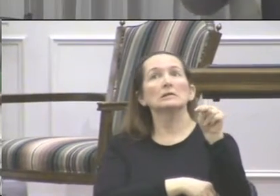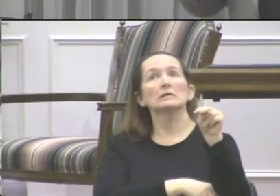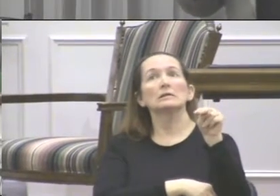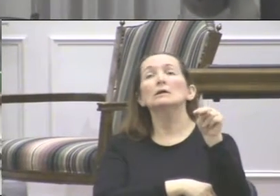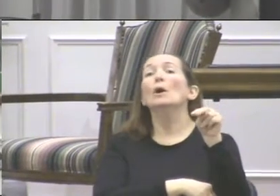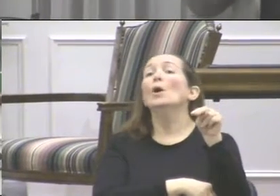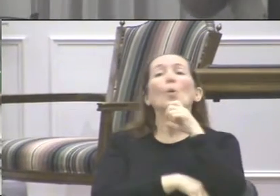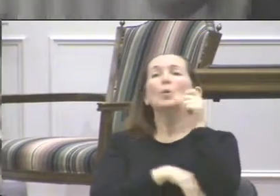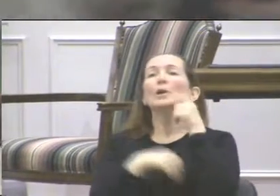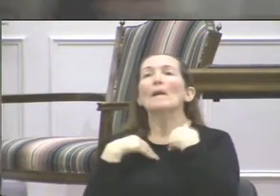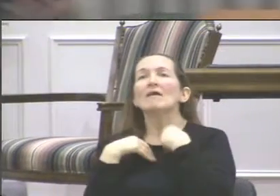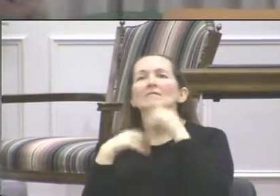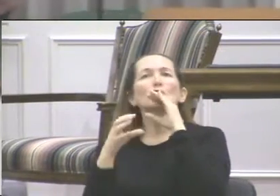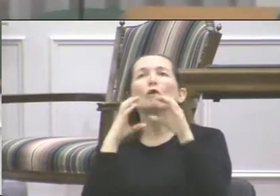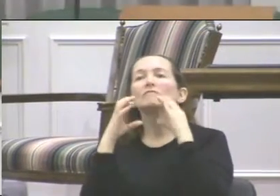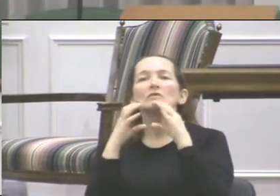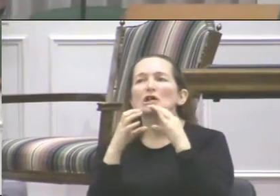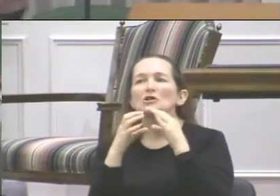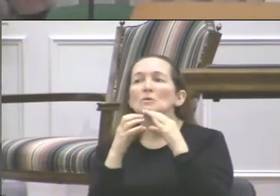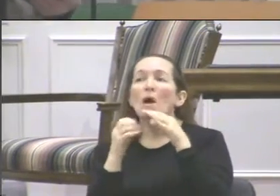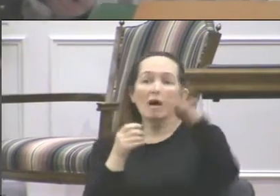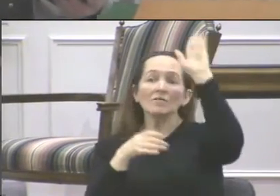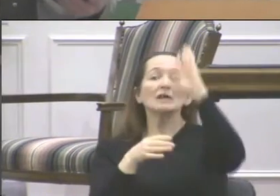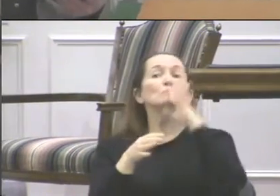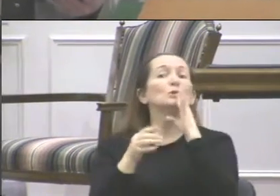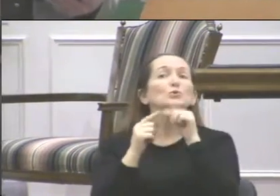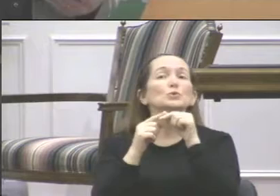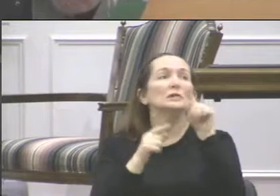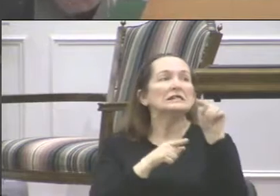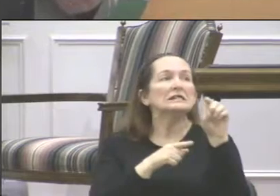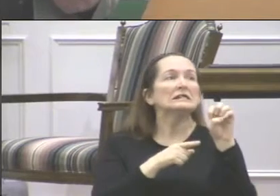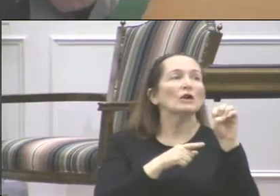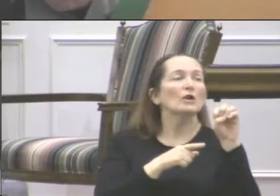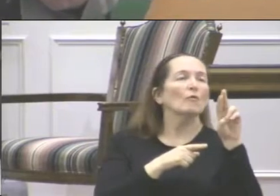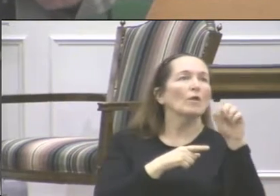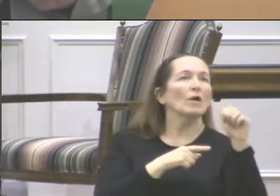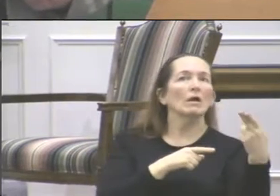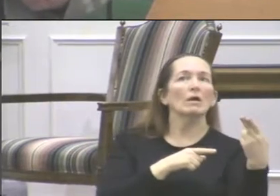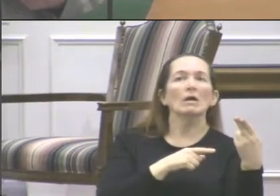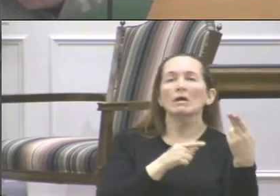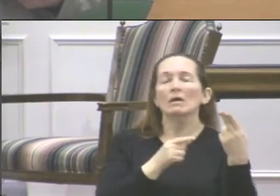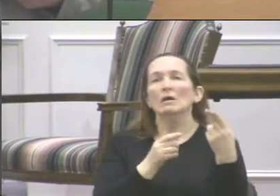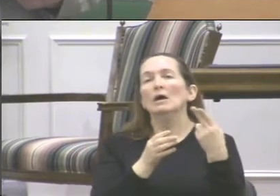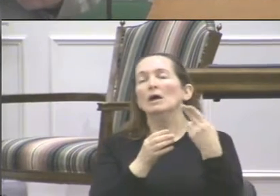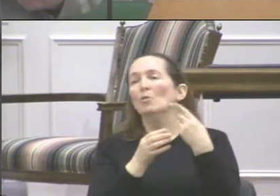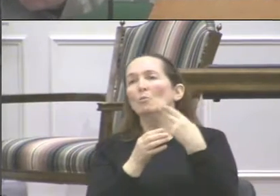don't have any conversation here of God speaking to Terah. We don't have an account of that,